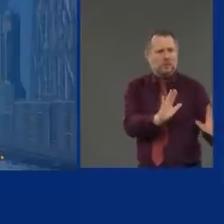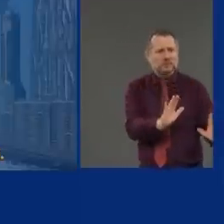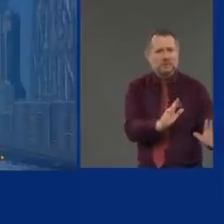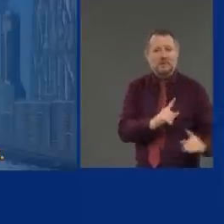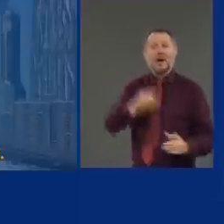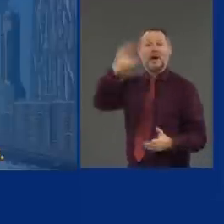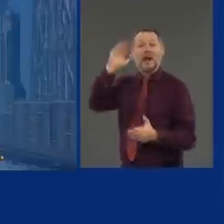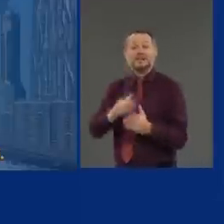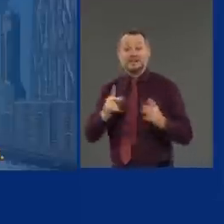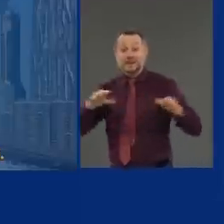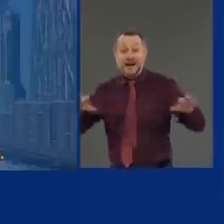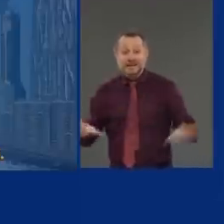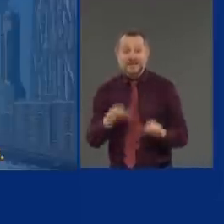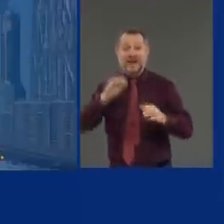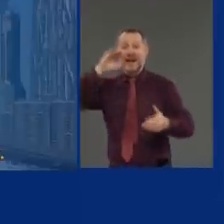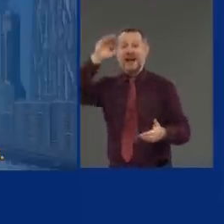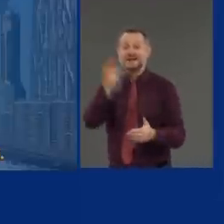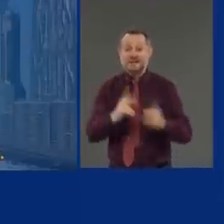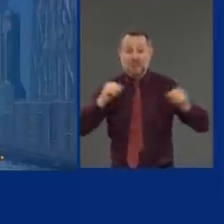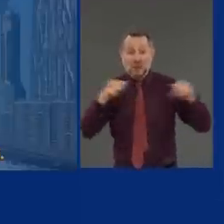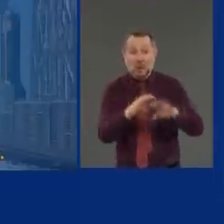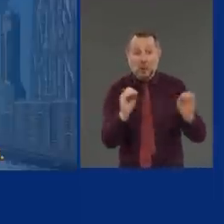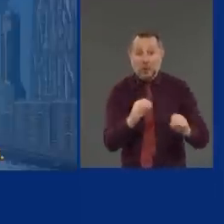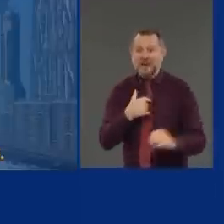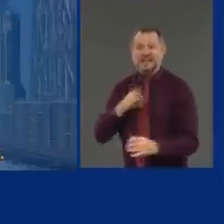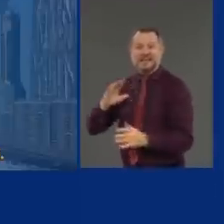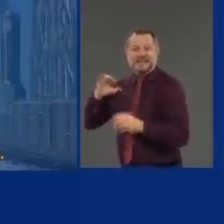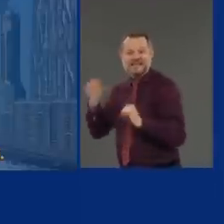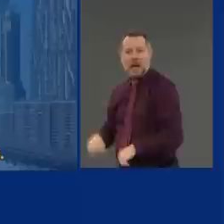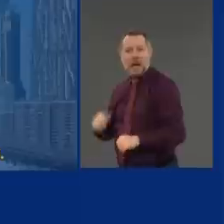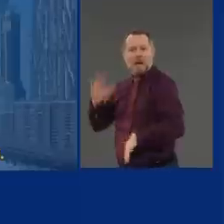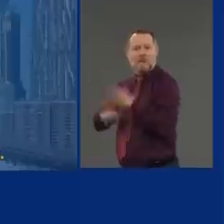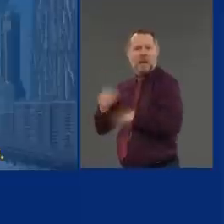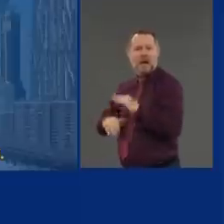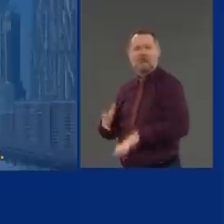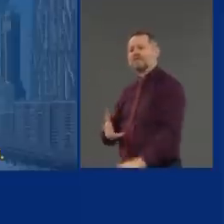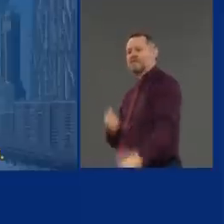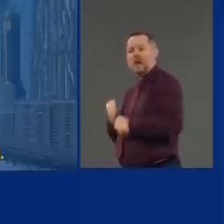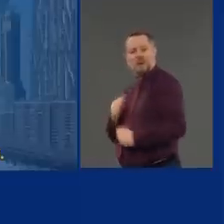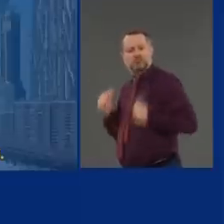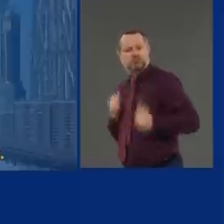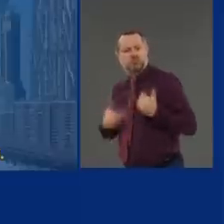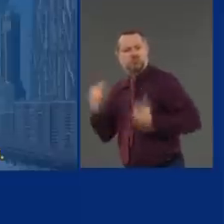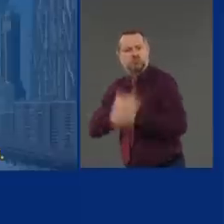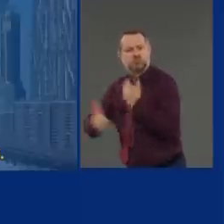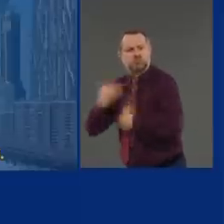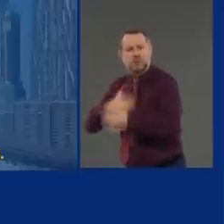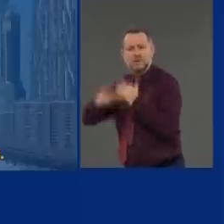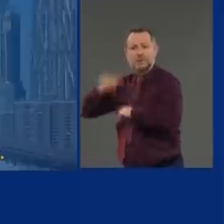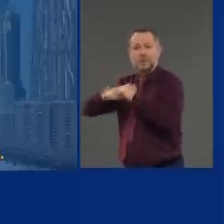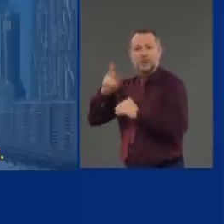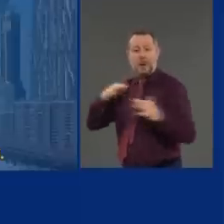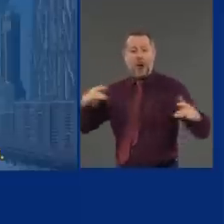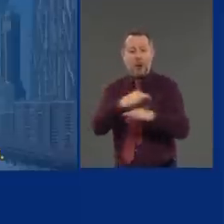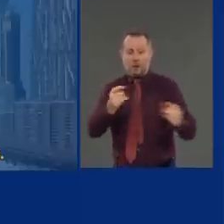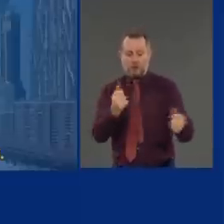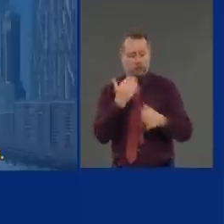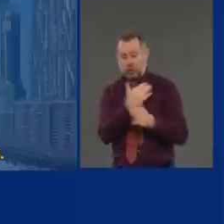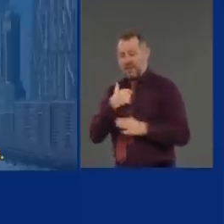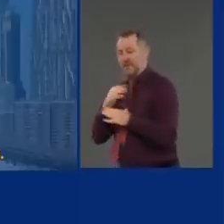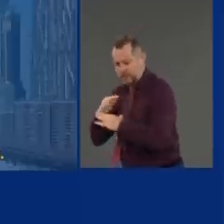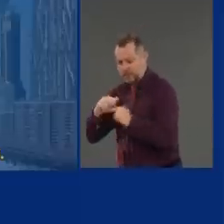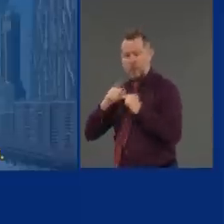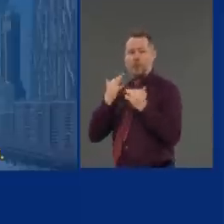then we can actually build more aggressively because there's less disruption. It's